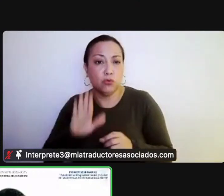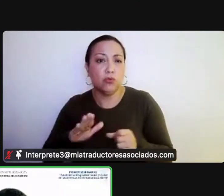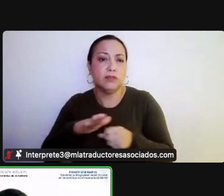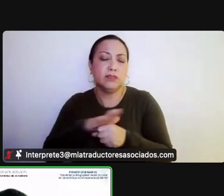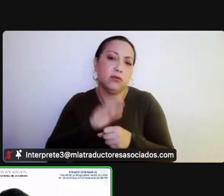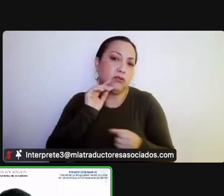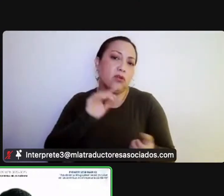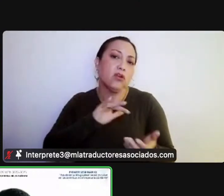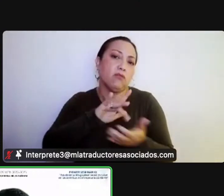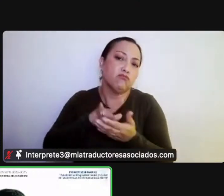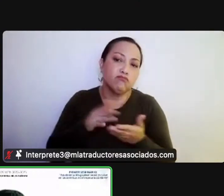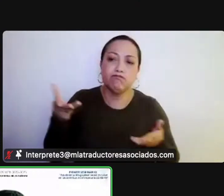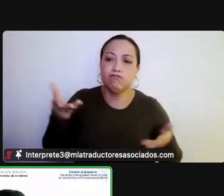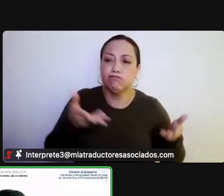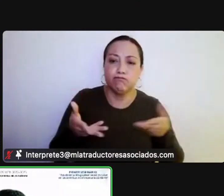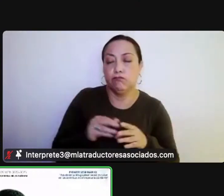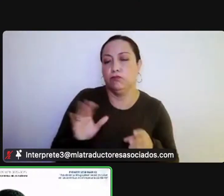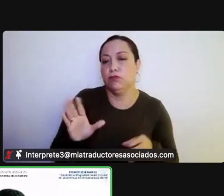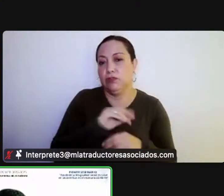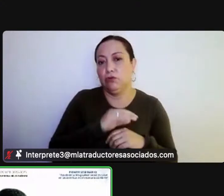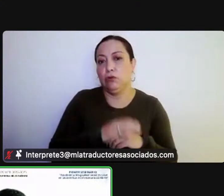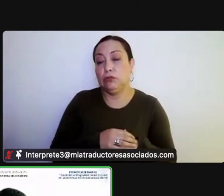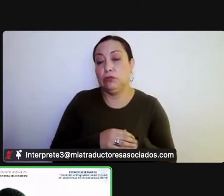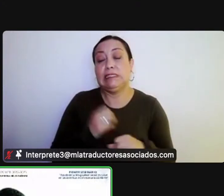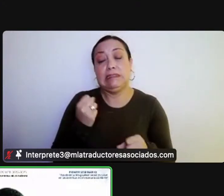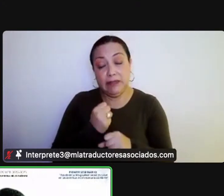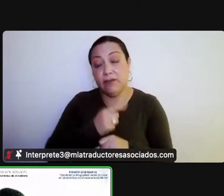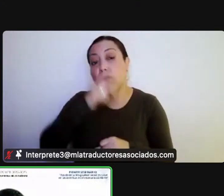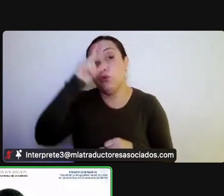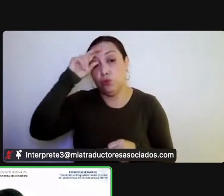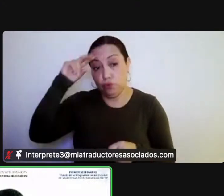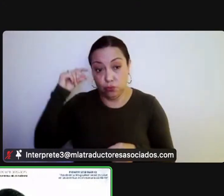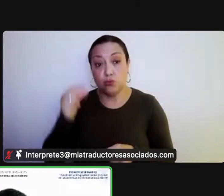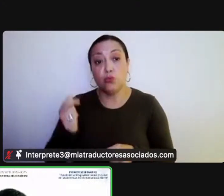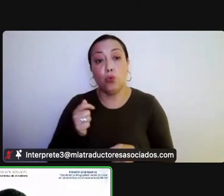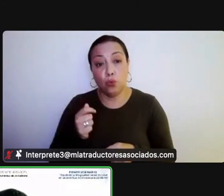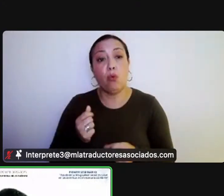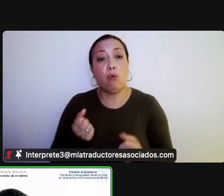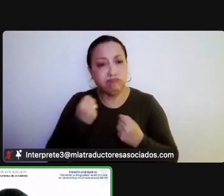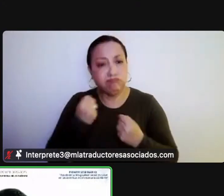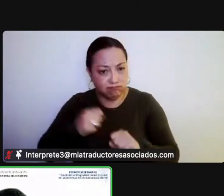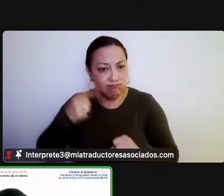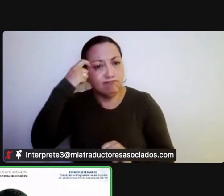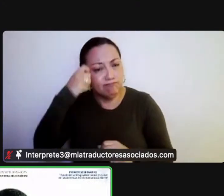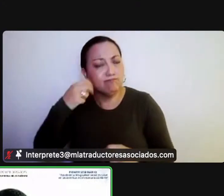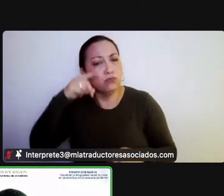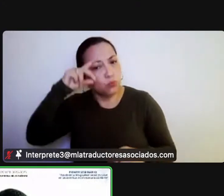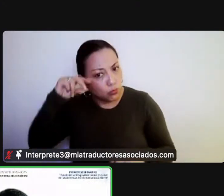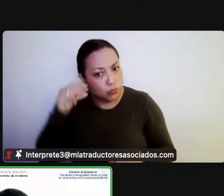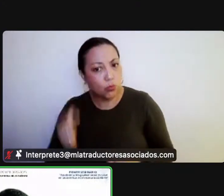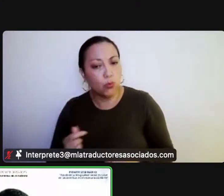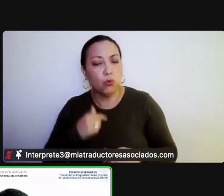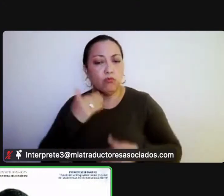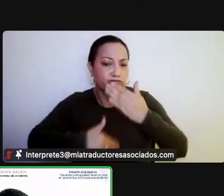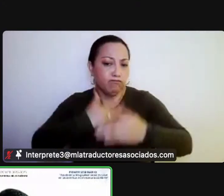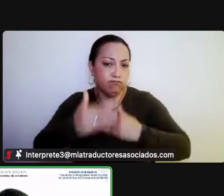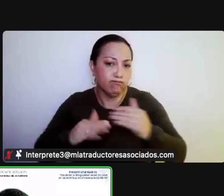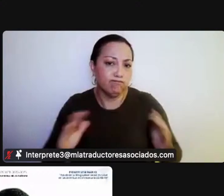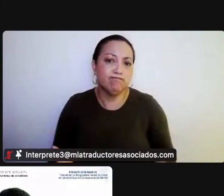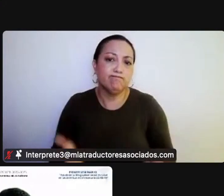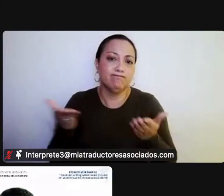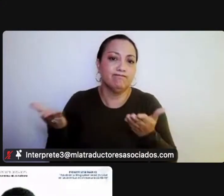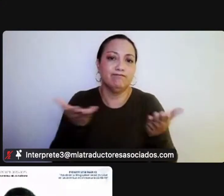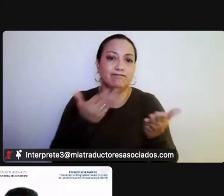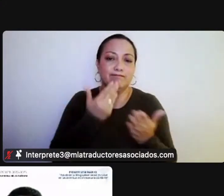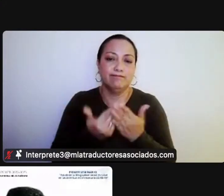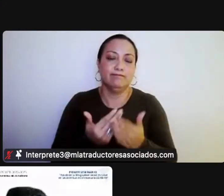the interventions, a lot to work on, a lot of challenges, but we are there. Go ahead and